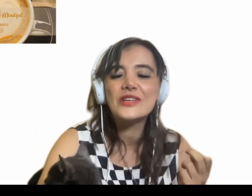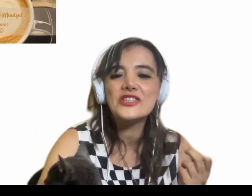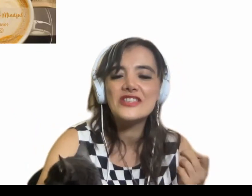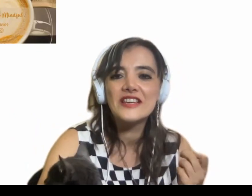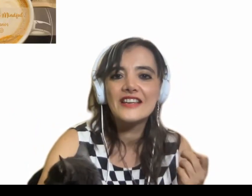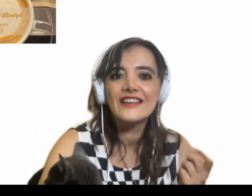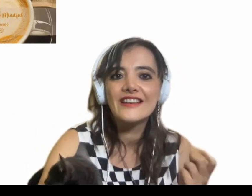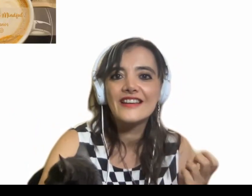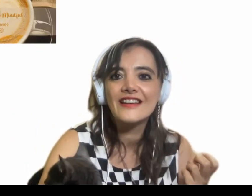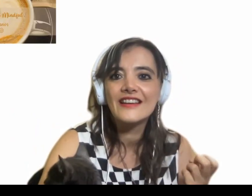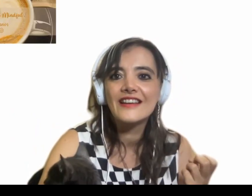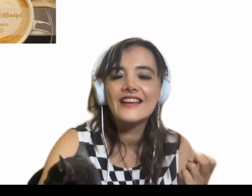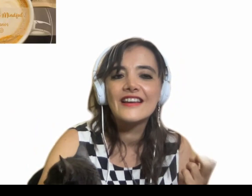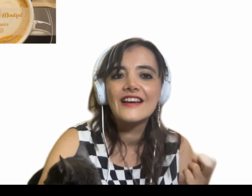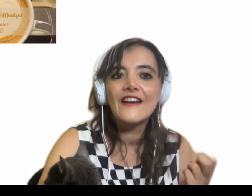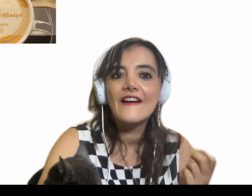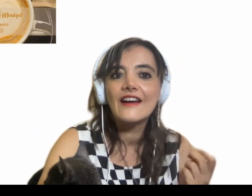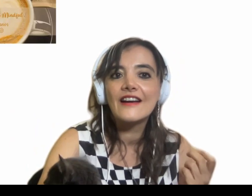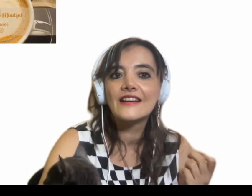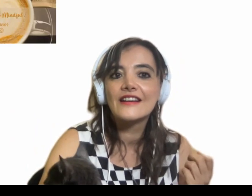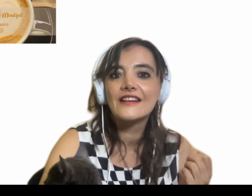Any other questions?